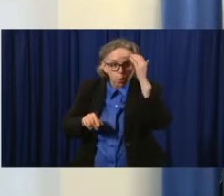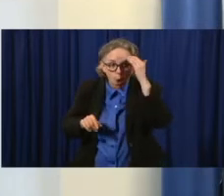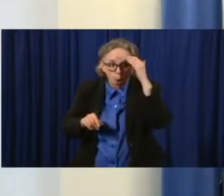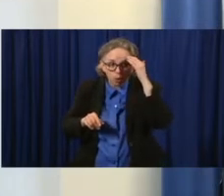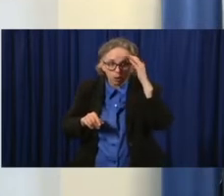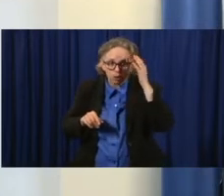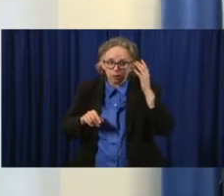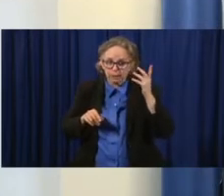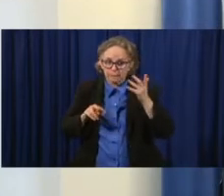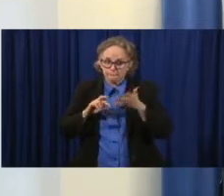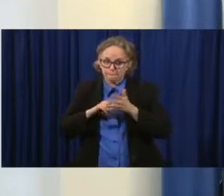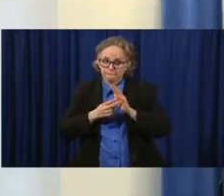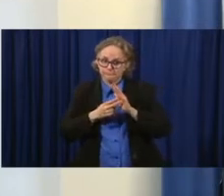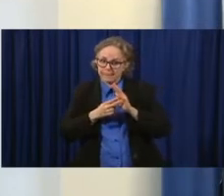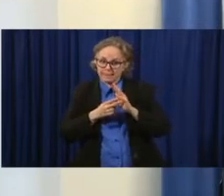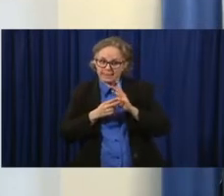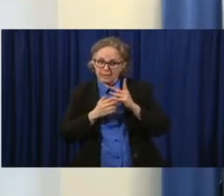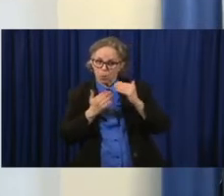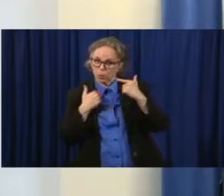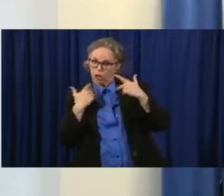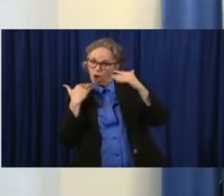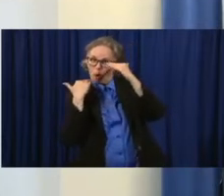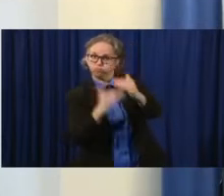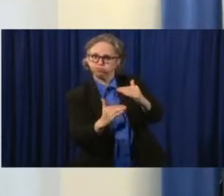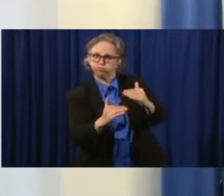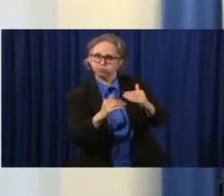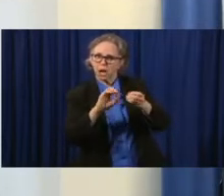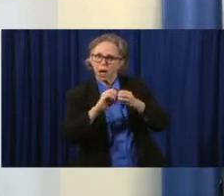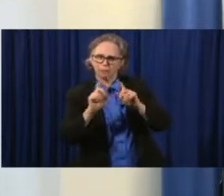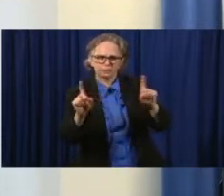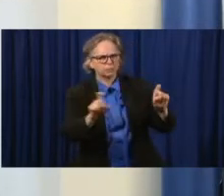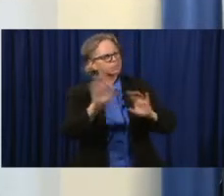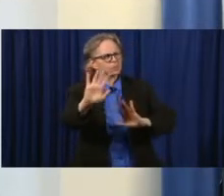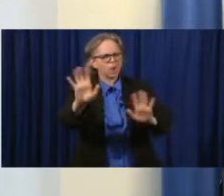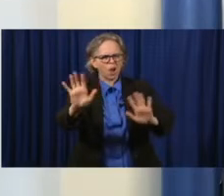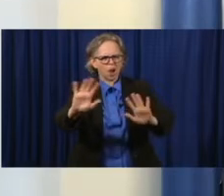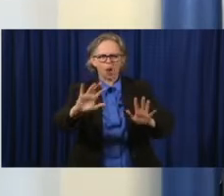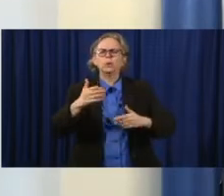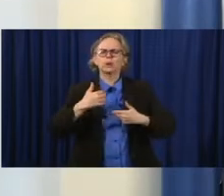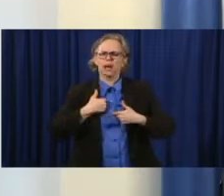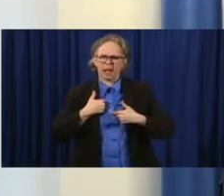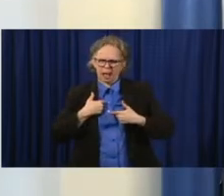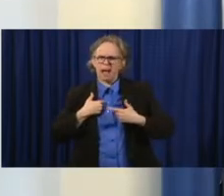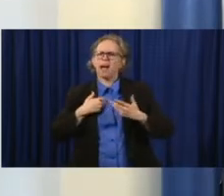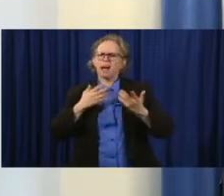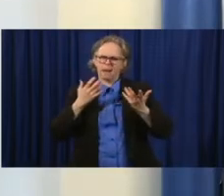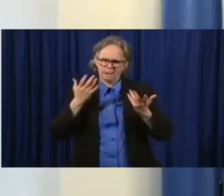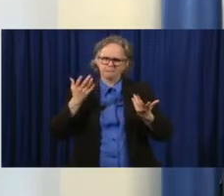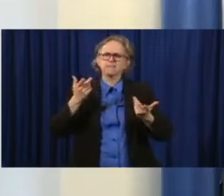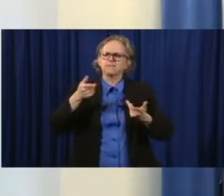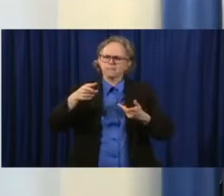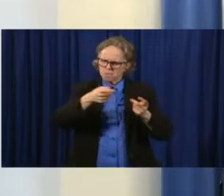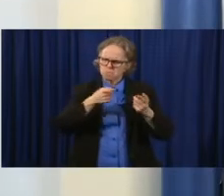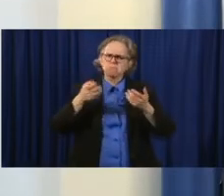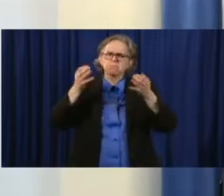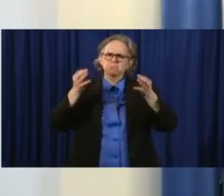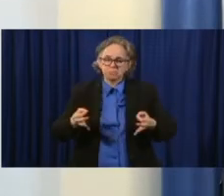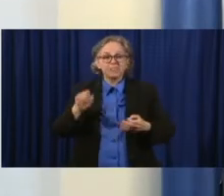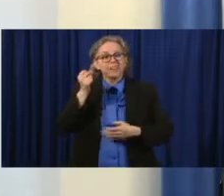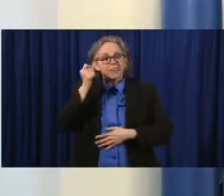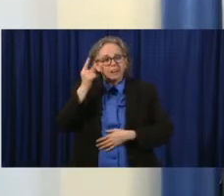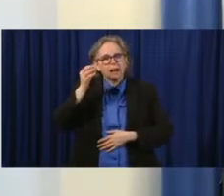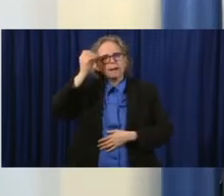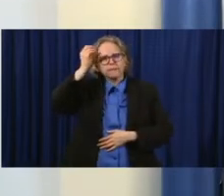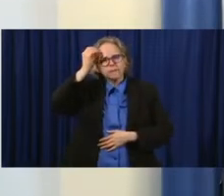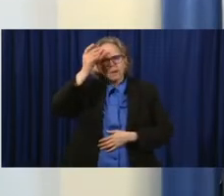care settings the ability to do that. But what we're learning around the country now is how do we do that well and smartly and take the